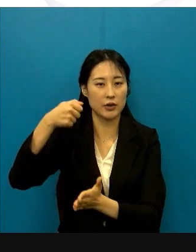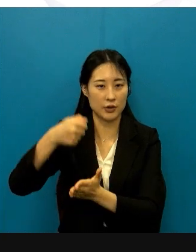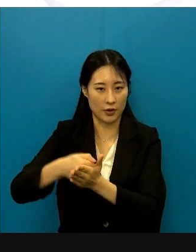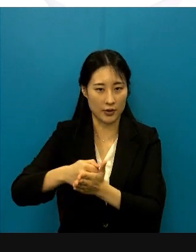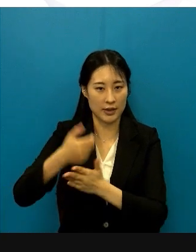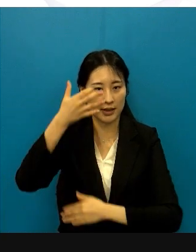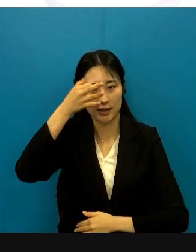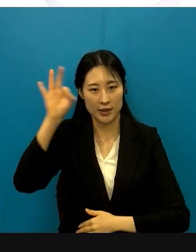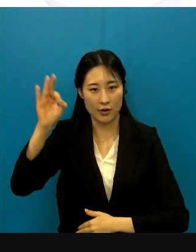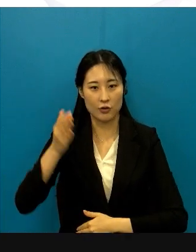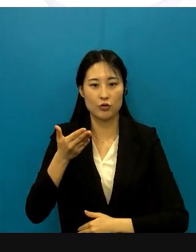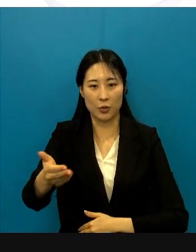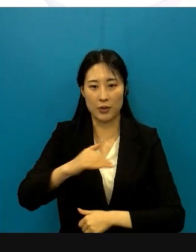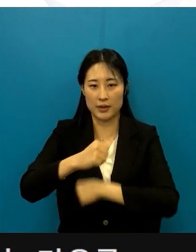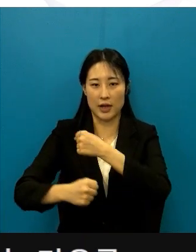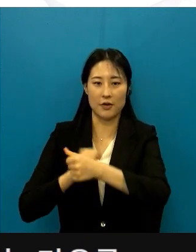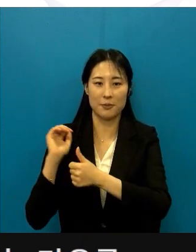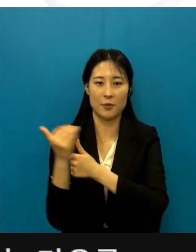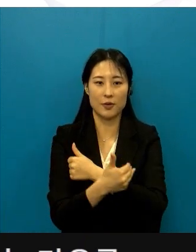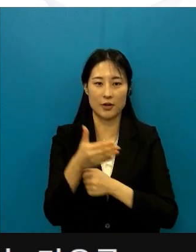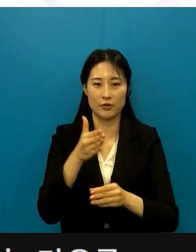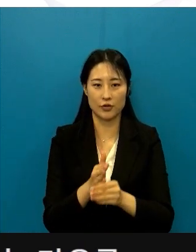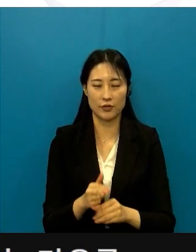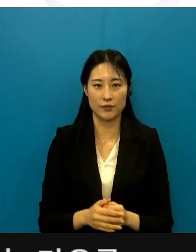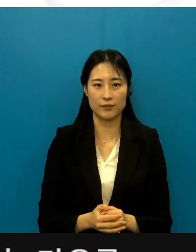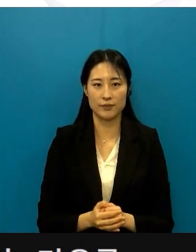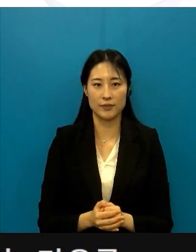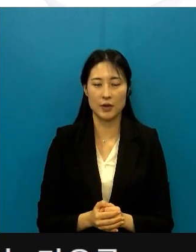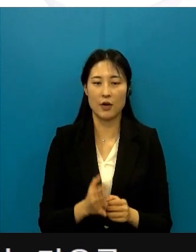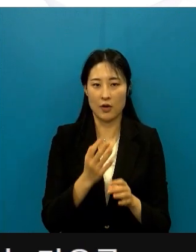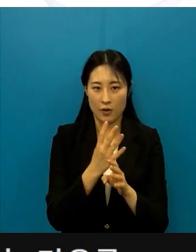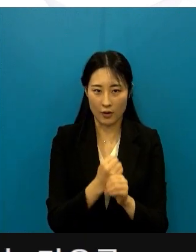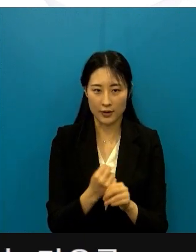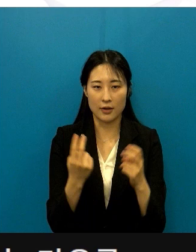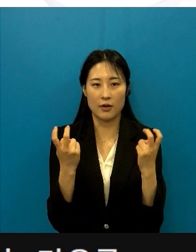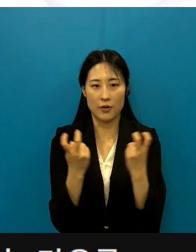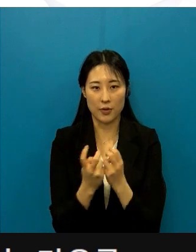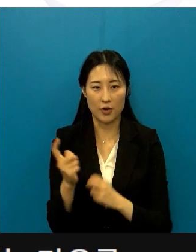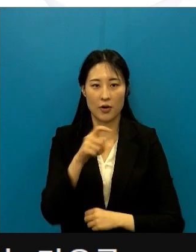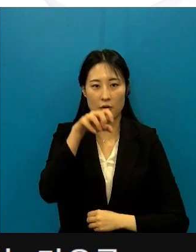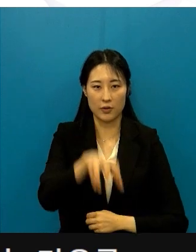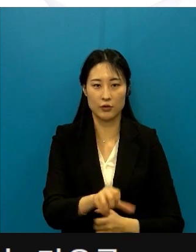to die, when or where. So we now have this conflict.